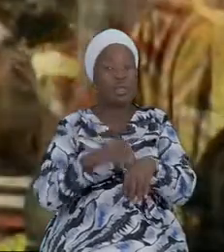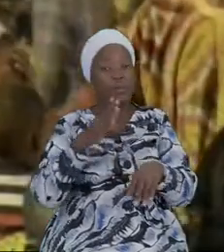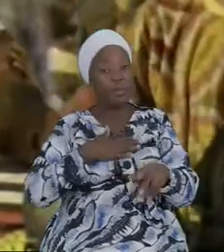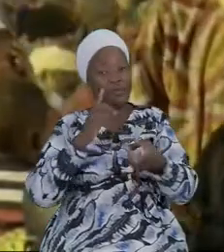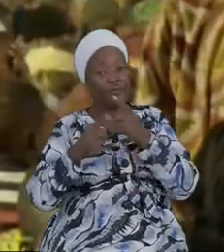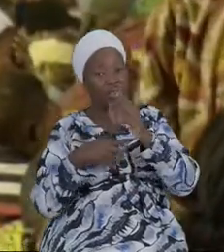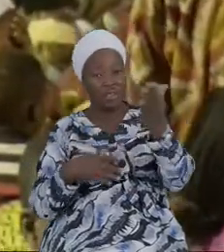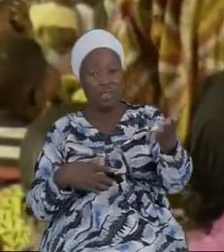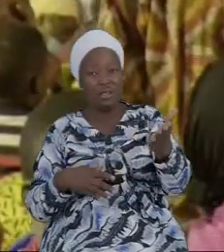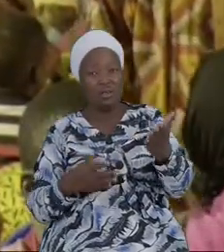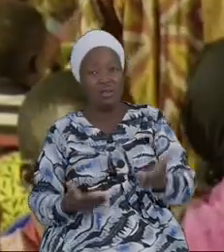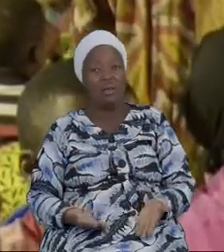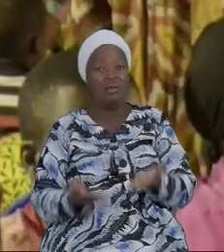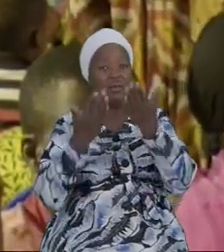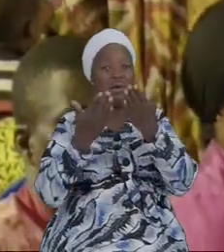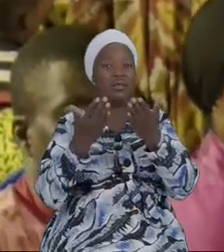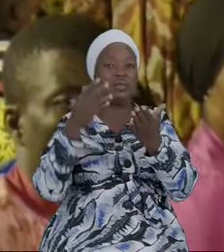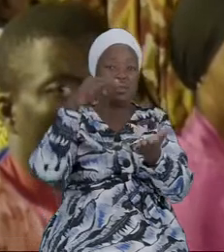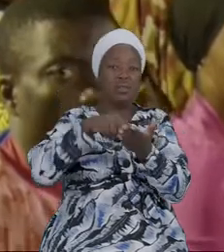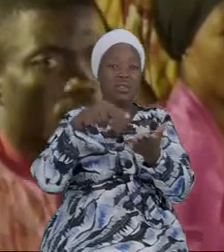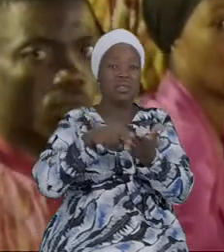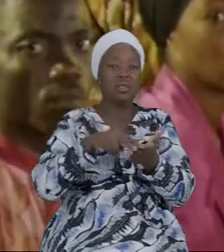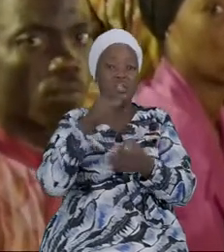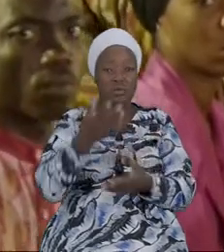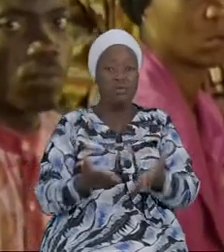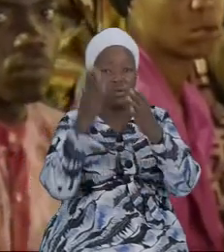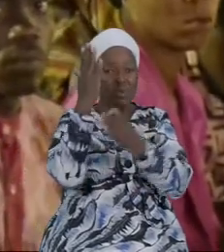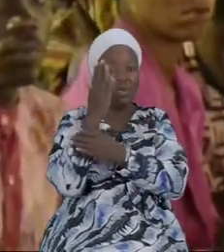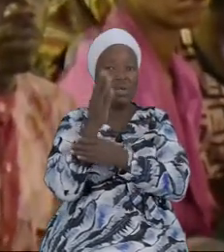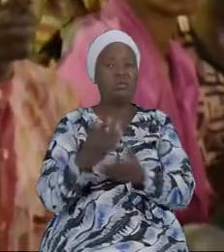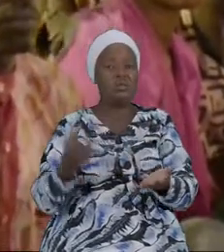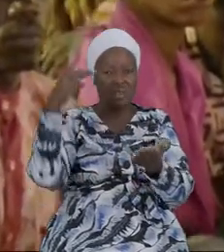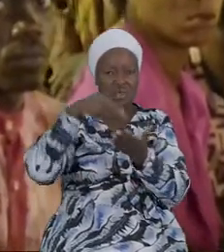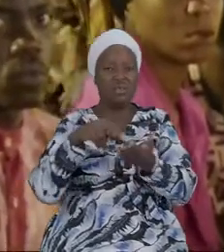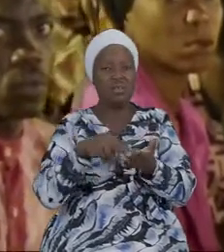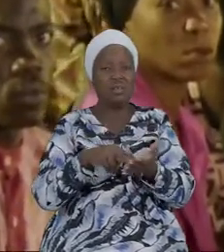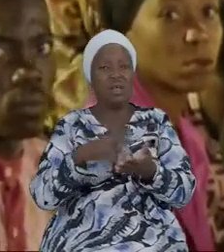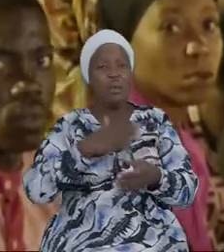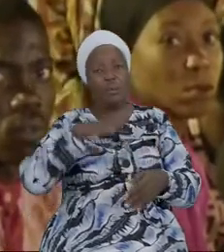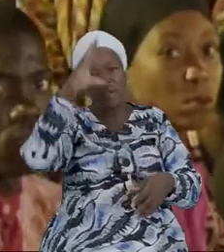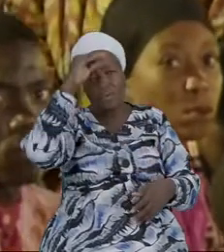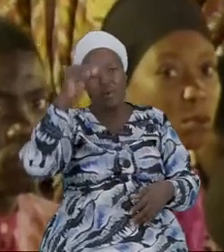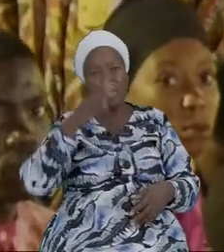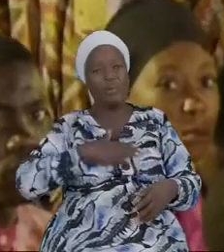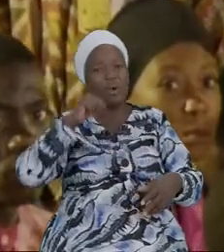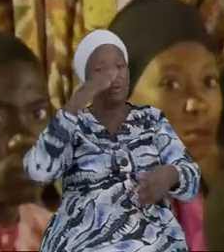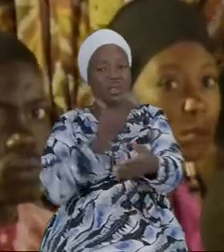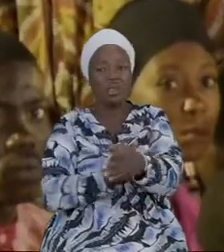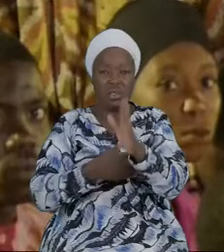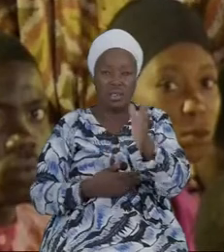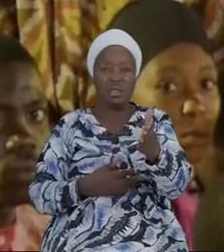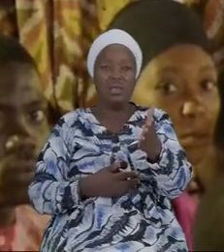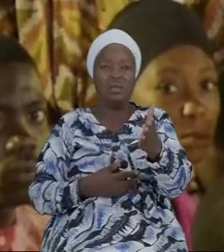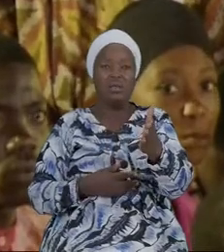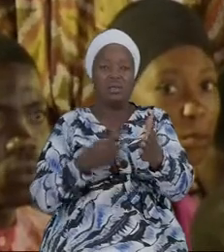there, rise up. You raise up your hand, rise up. My boy, my daughter there, raise